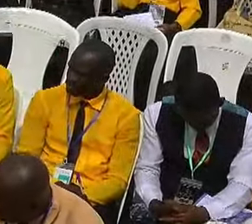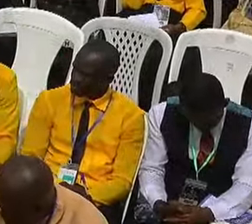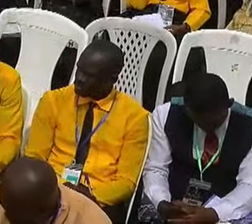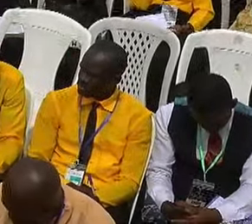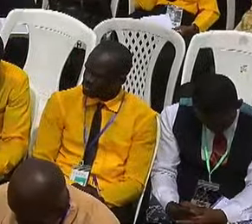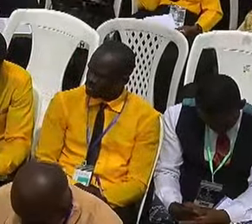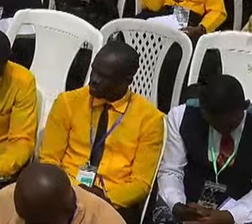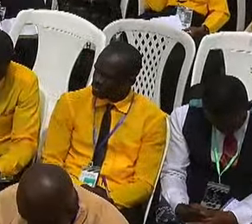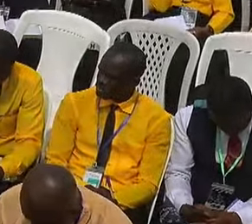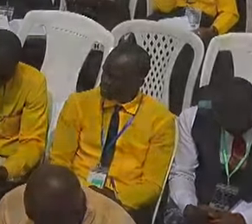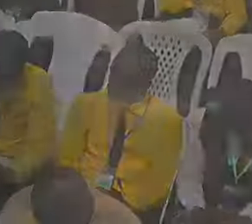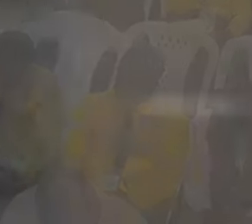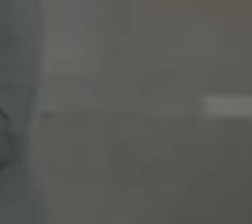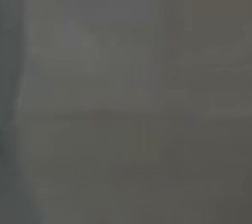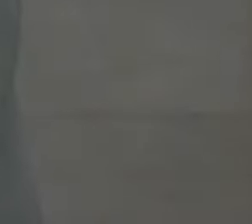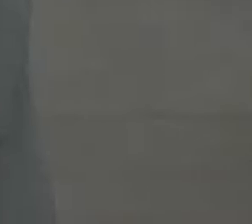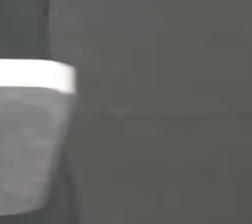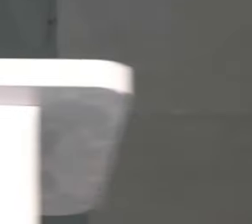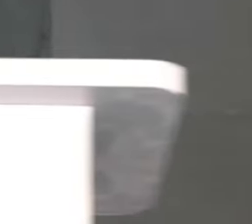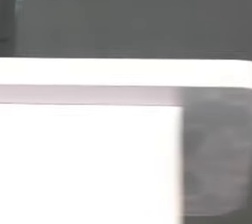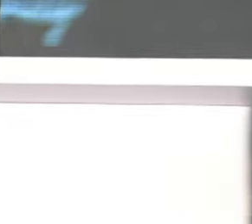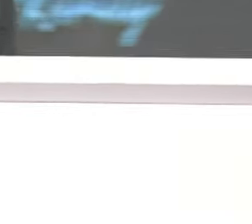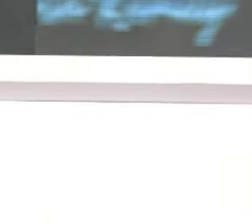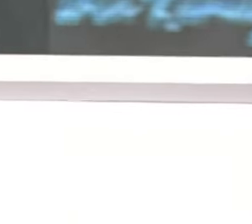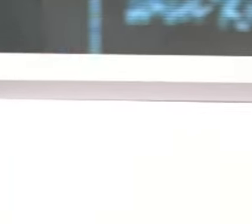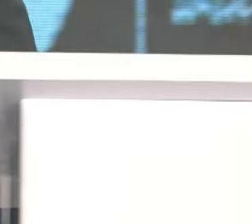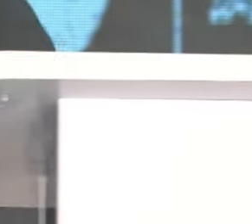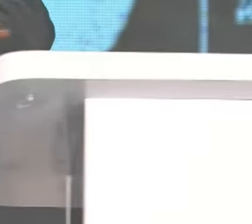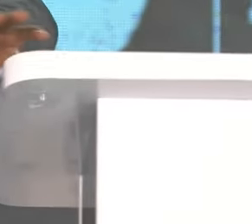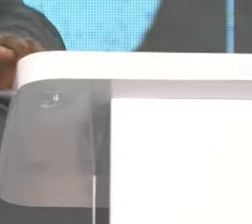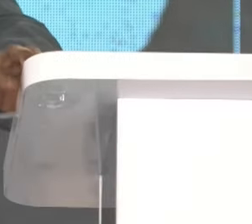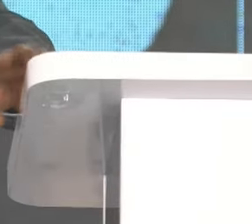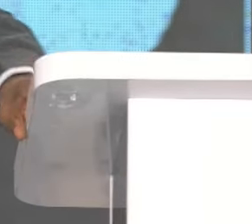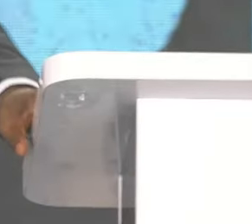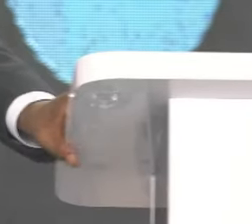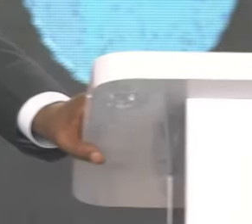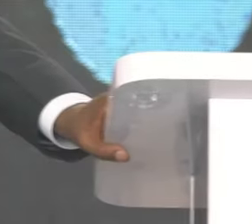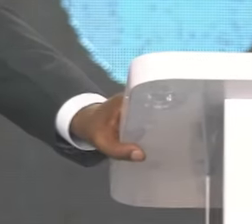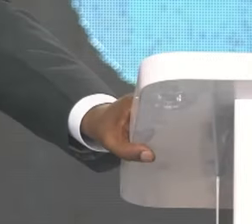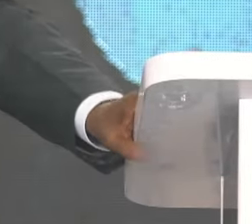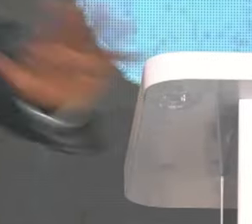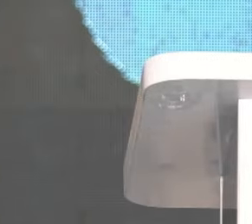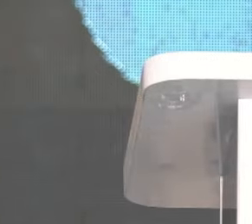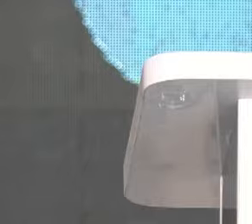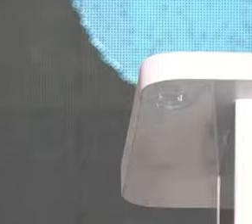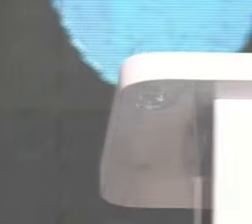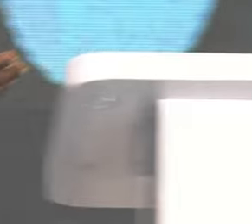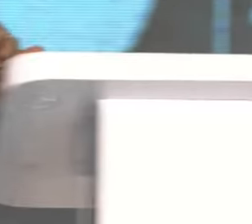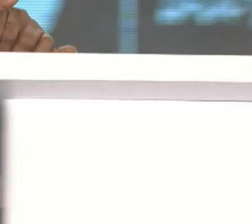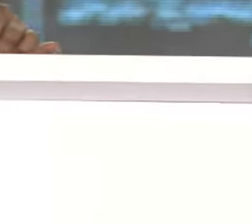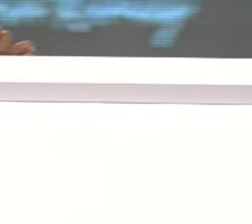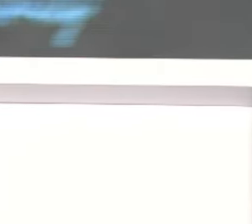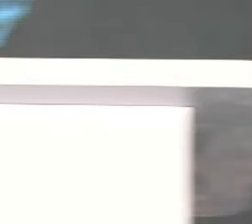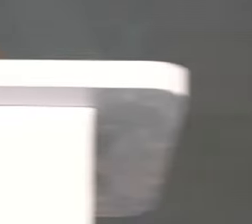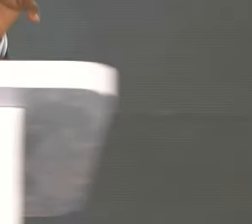this wilderness. I want you to look at verse 22 there. In verse 22, look at this.